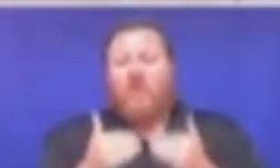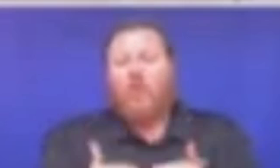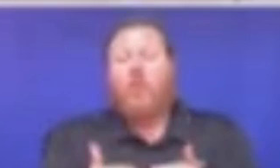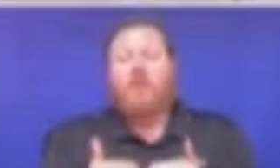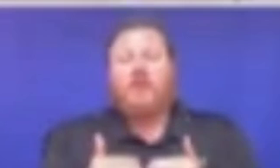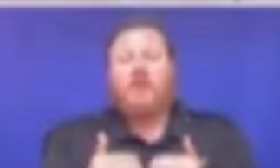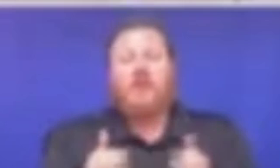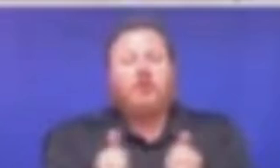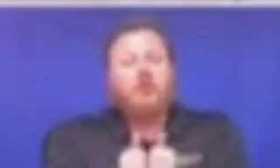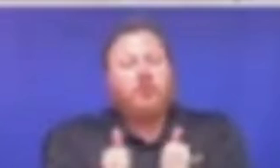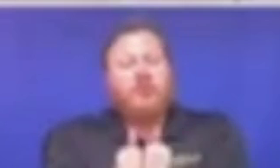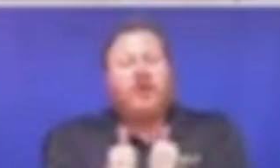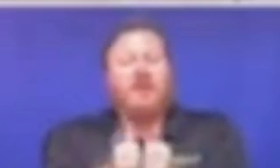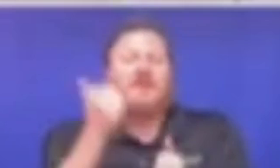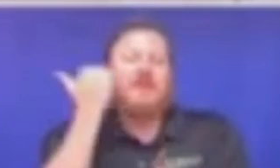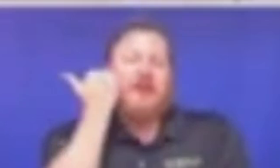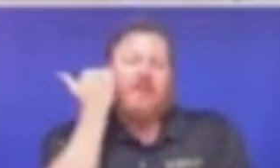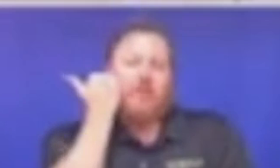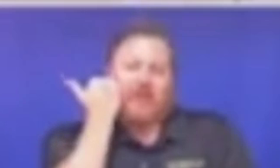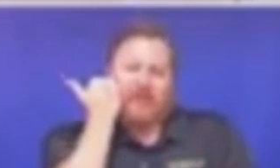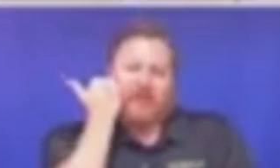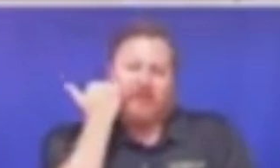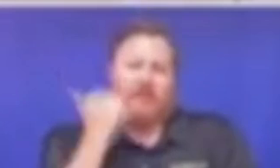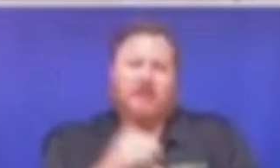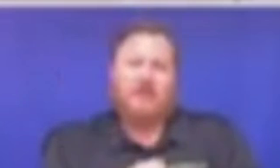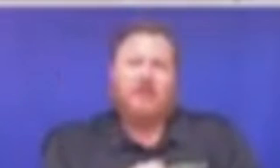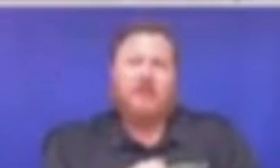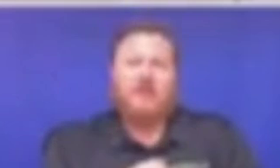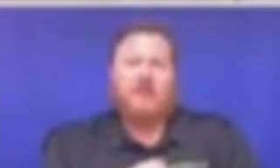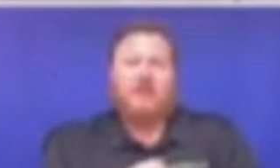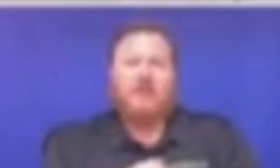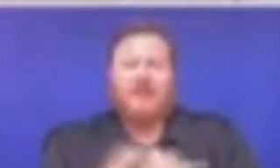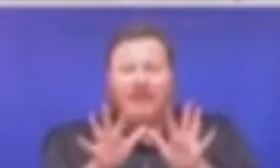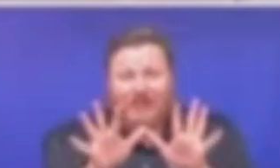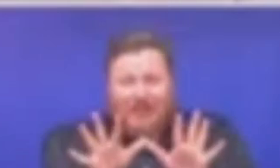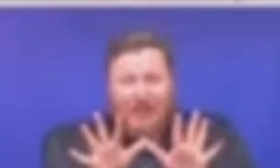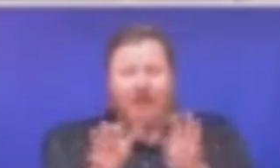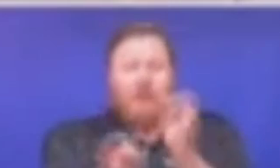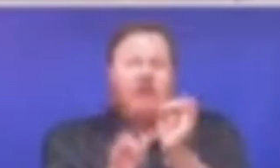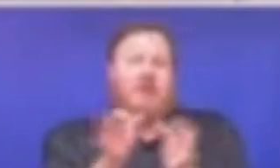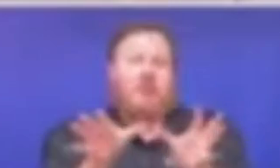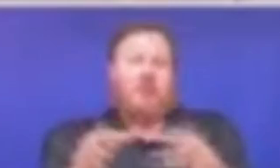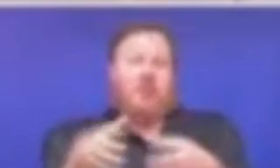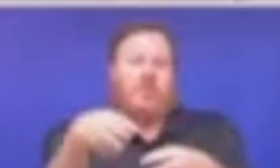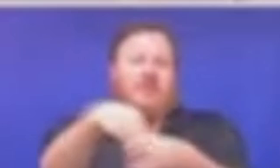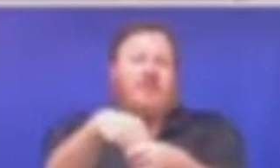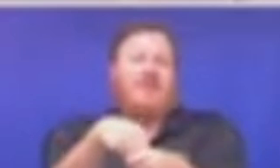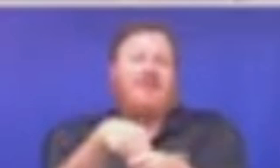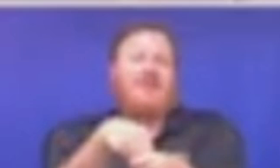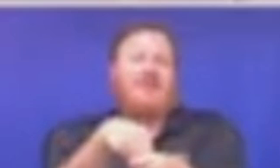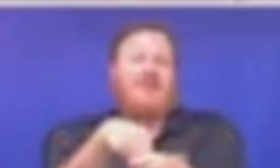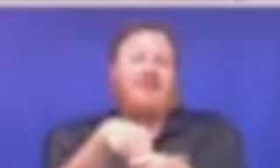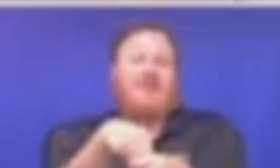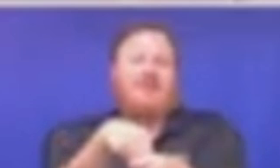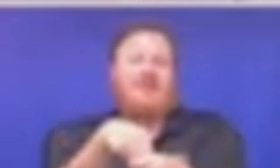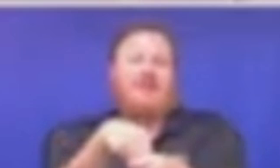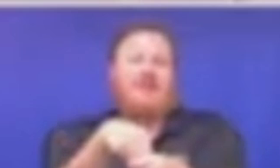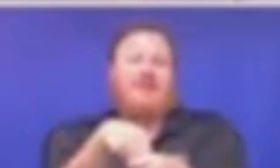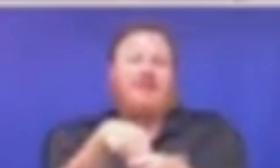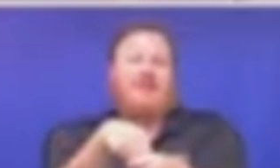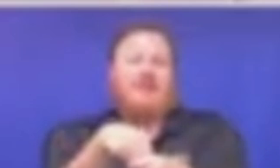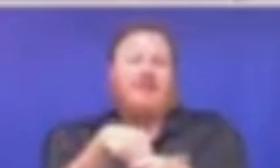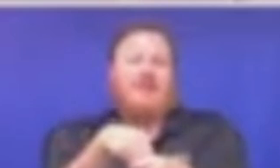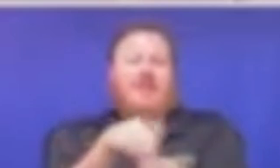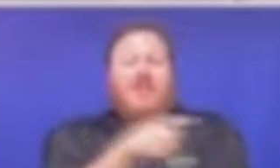a united government made up of 10 political parties that